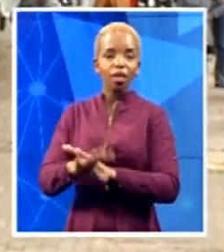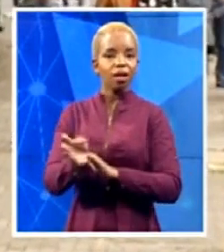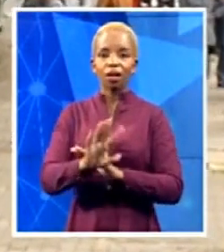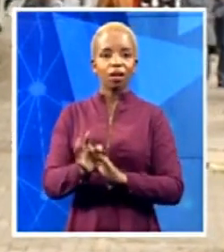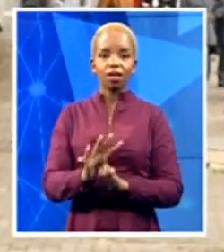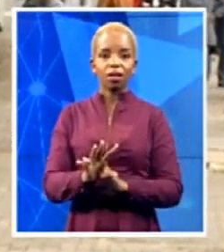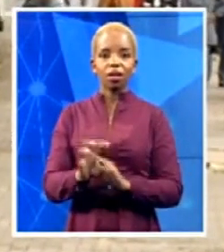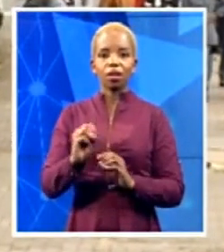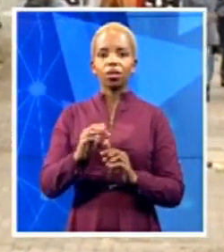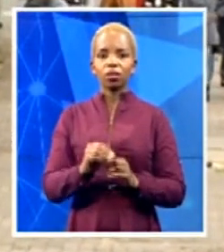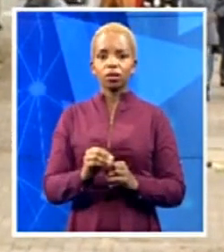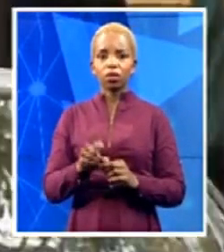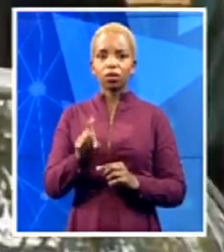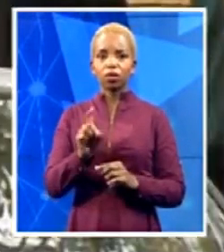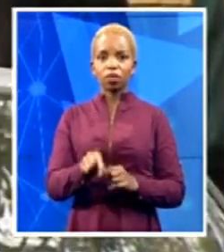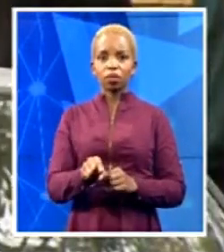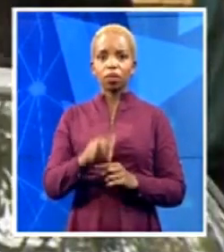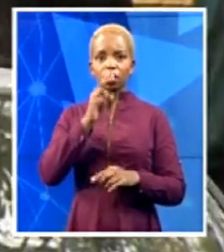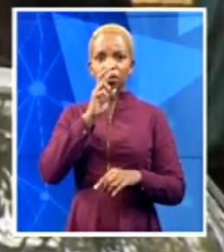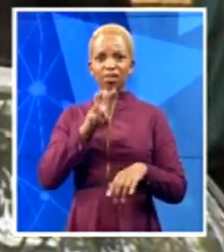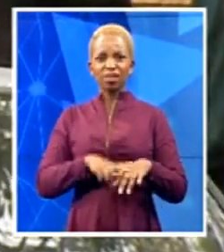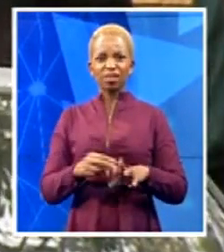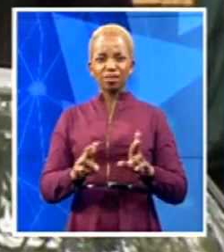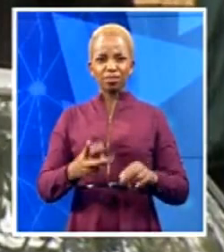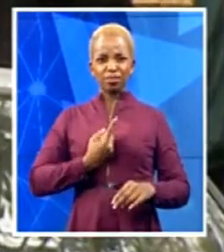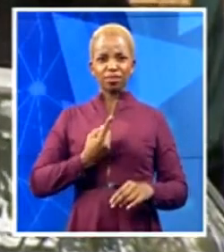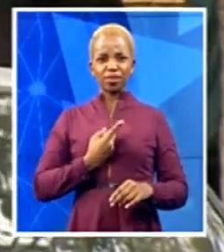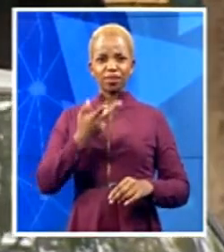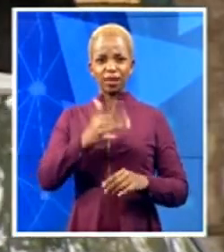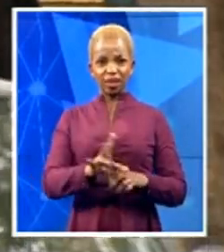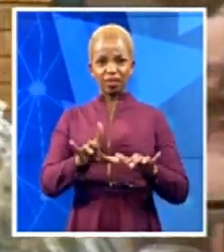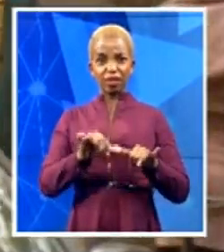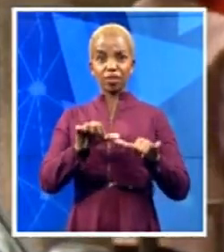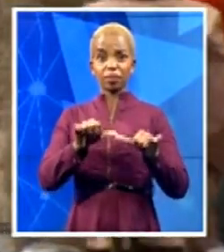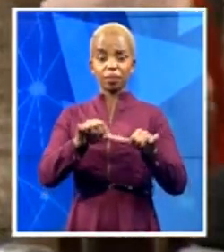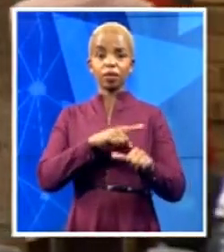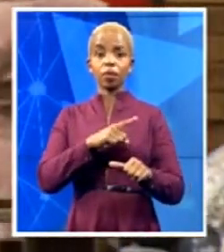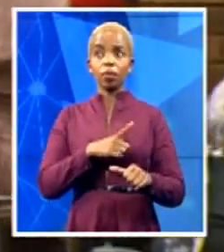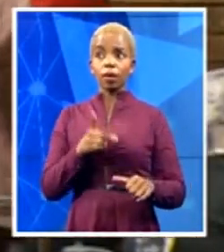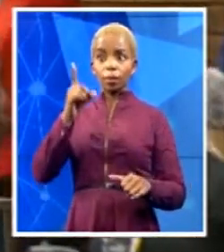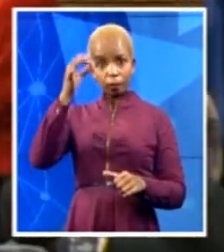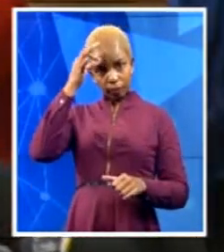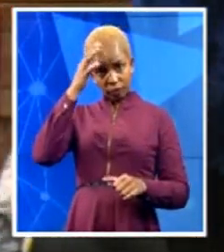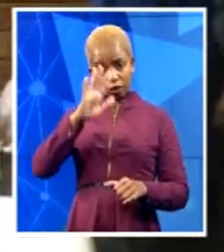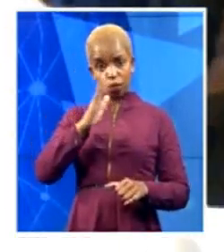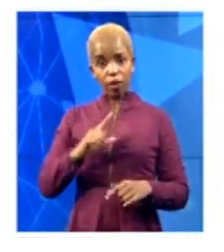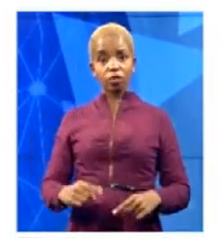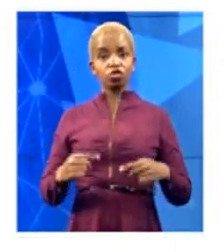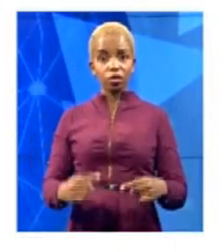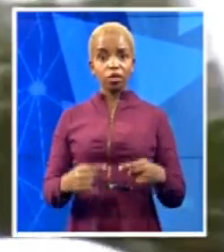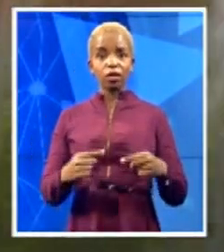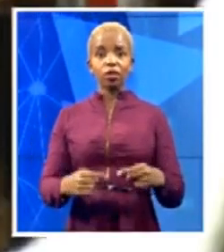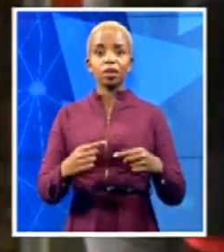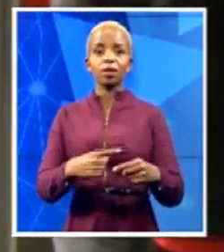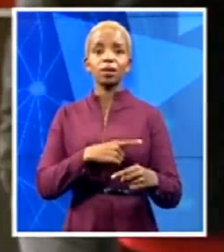down. The government of South Africa will struggle to repay its own loans, and we may well default. Because we come through a process where we're